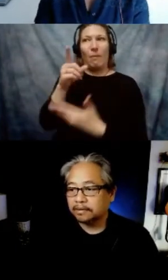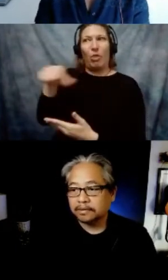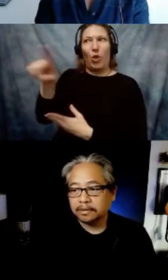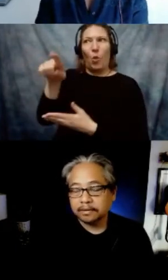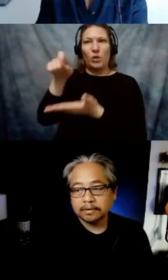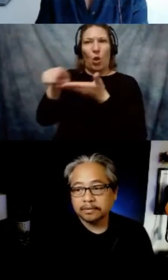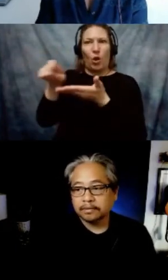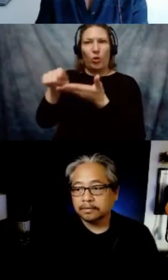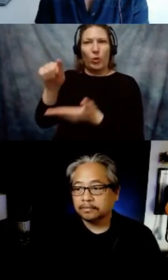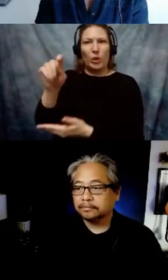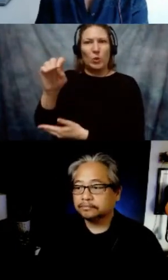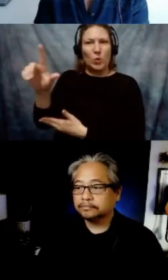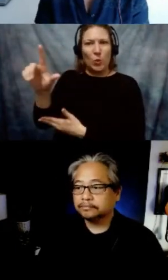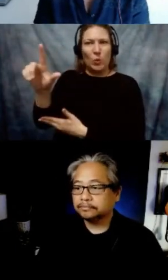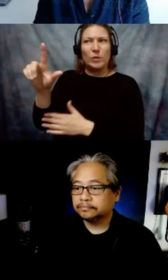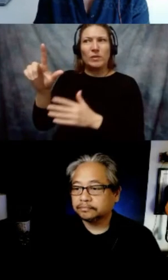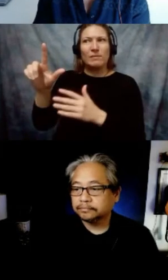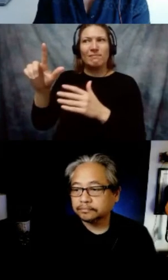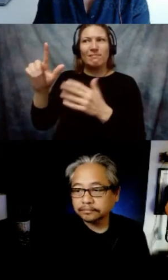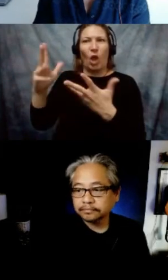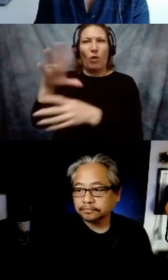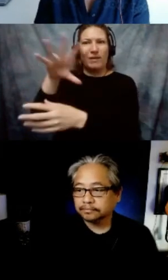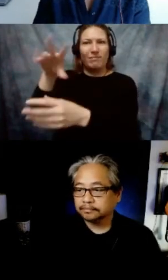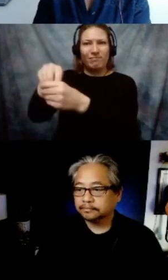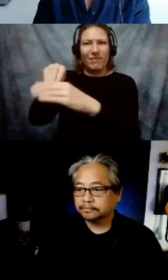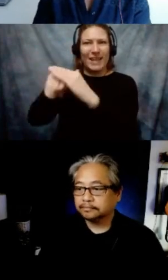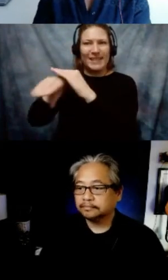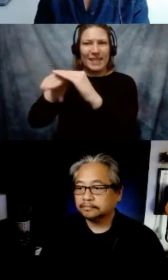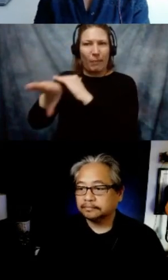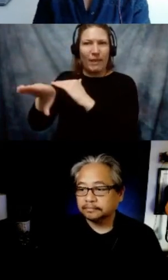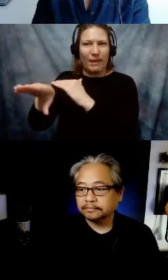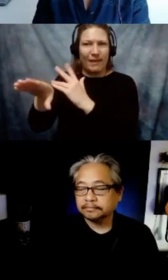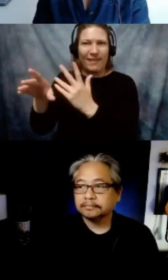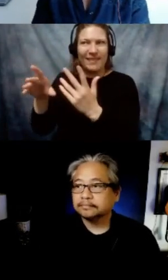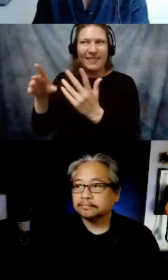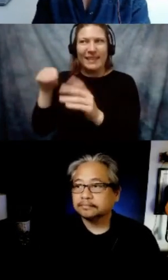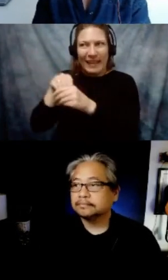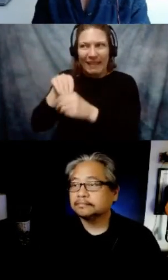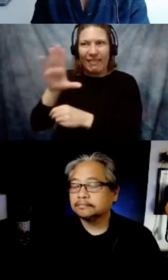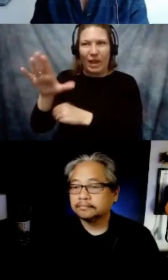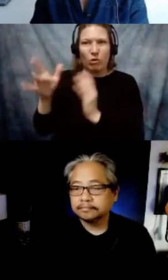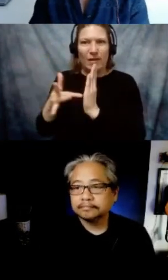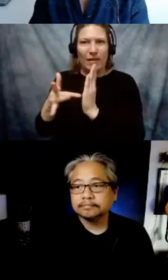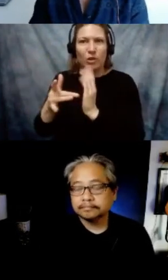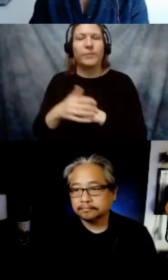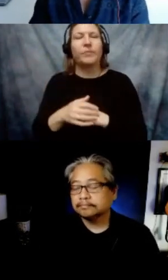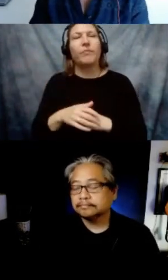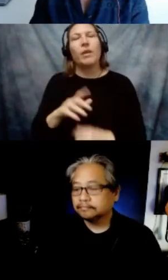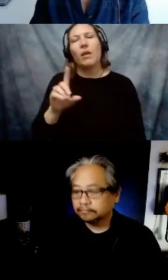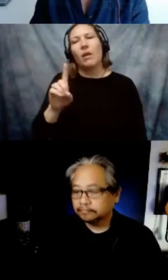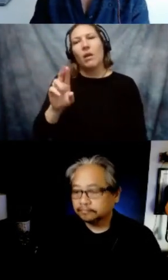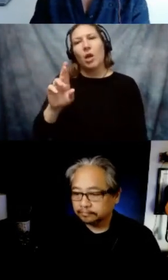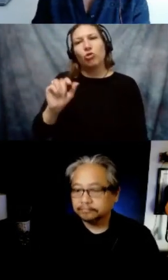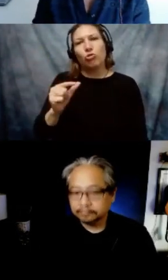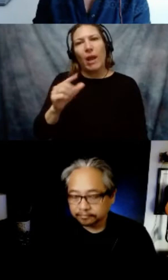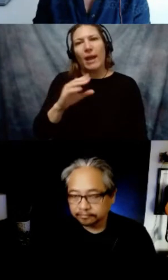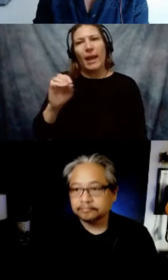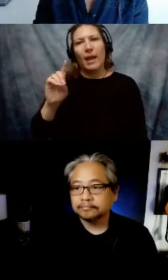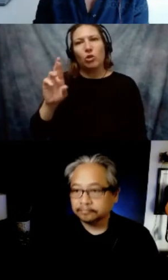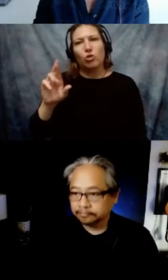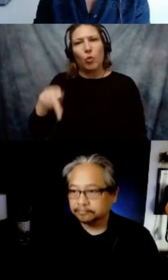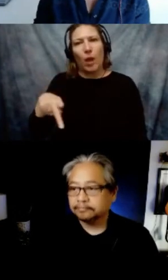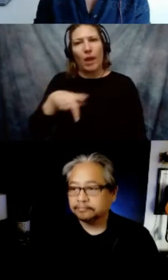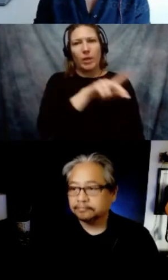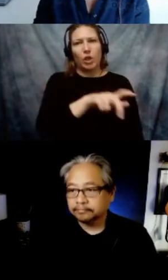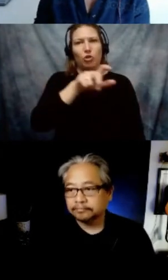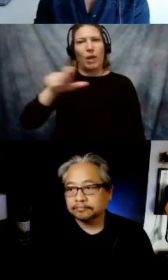think drag and drop is one that comes up quite a lot, and I think the example that I gave there was, and in